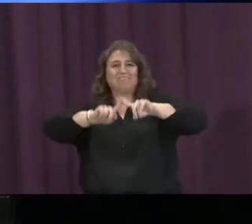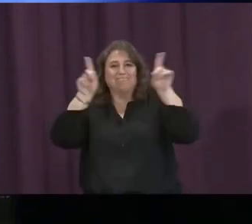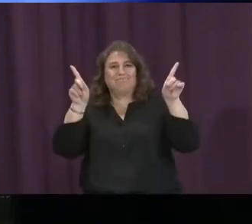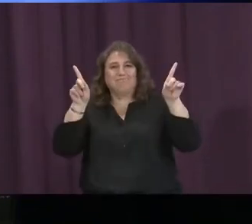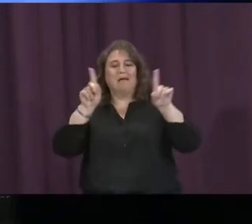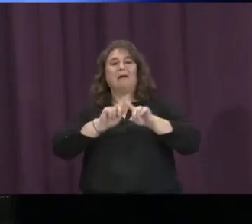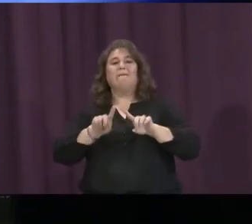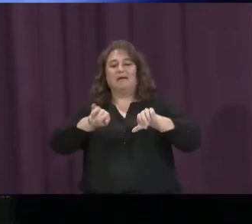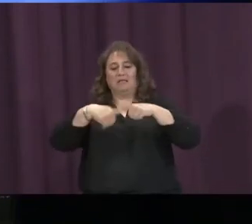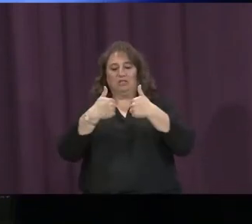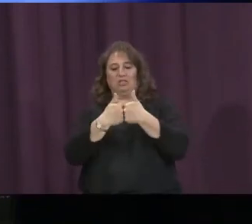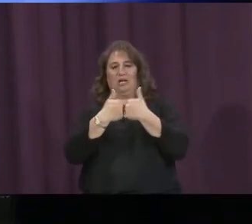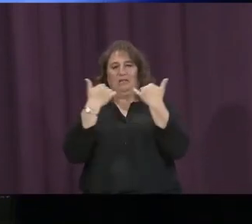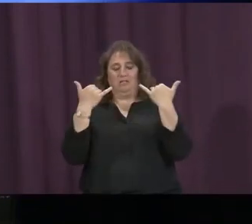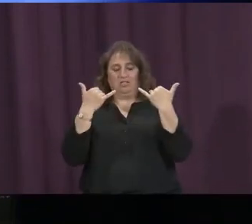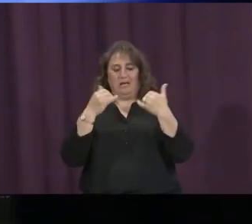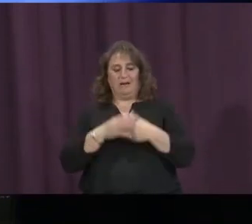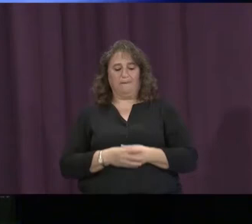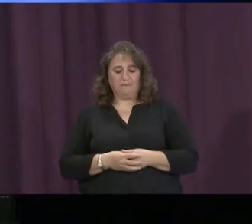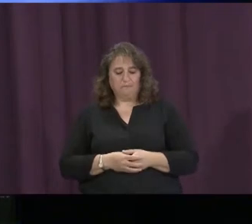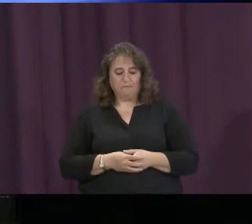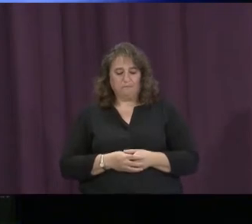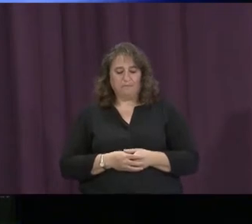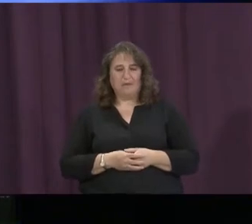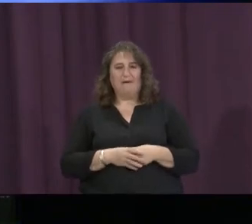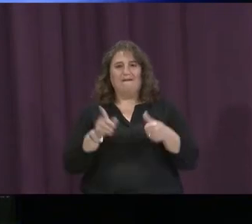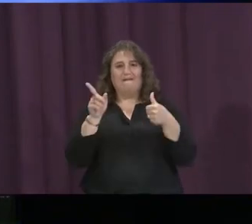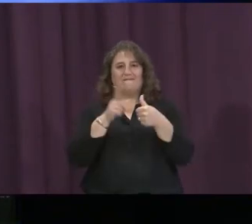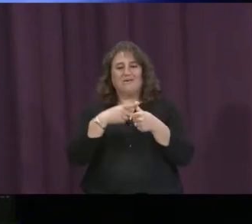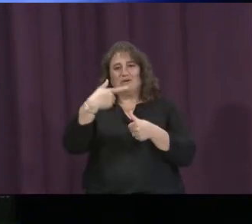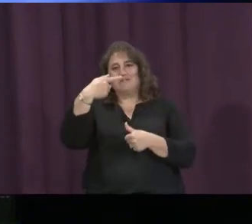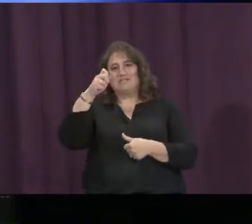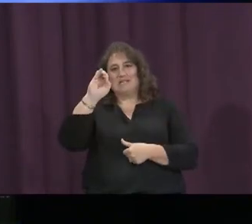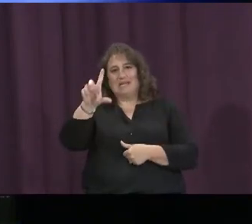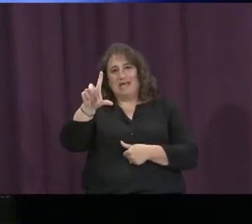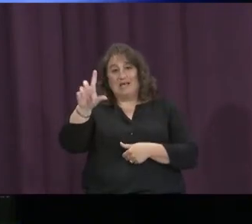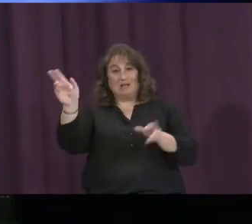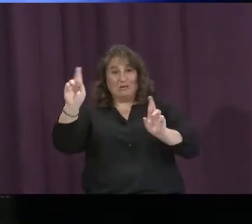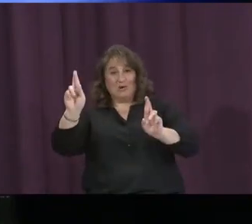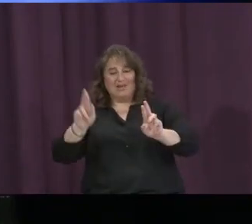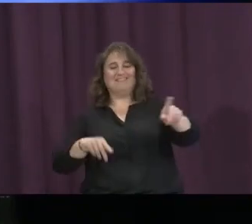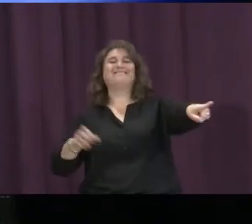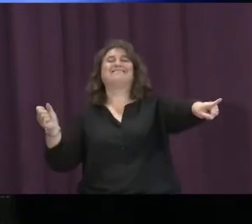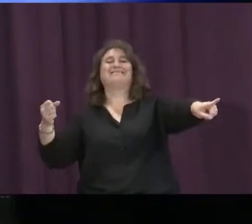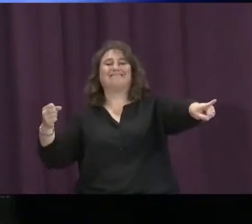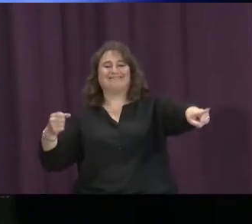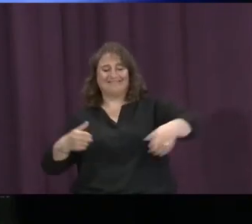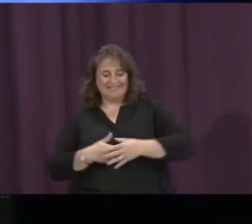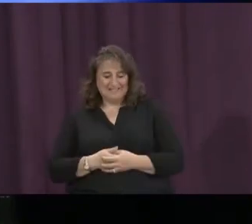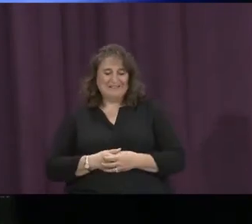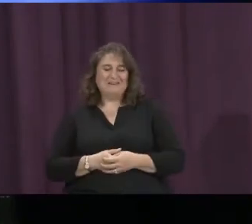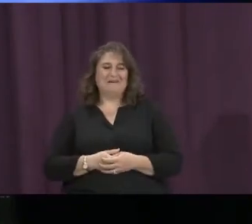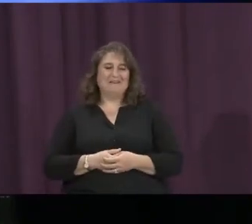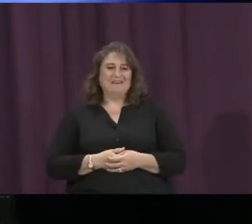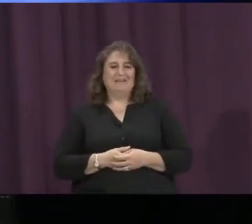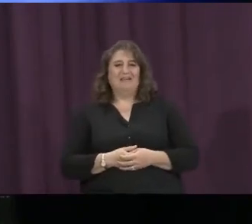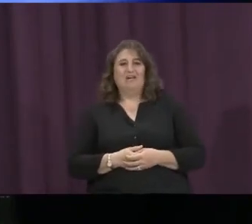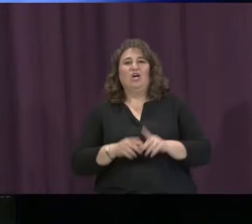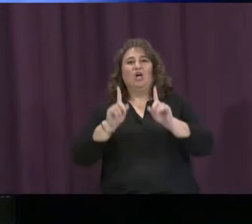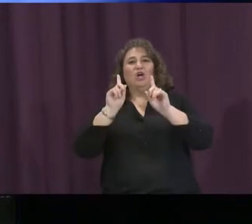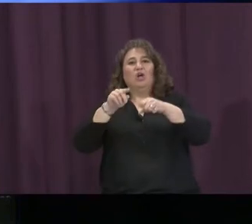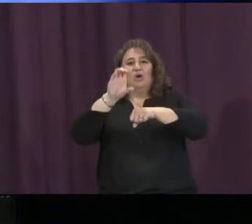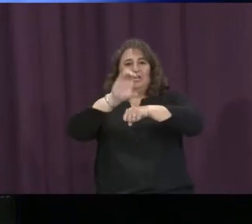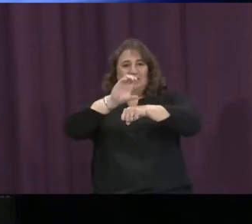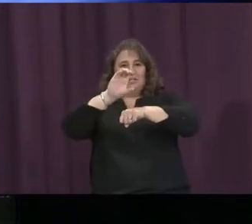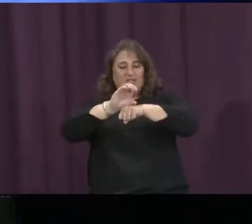about a challenge here. And I'm to give this challenge to Gail. Are you ready, Gail? I'm ready. I'm right. Going to the chapel.